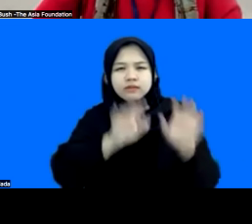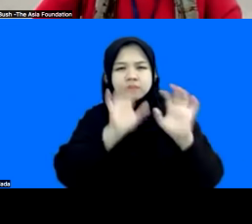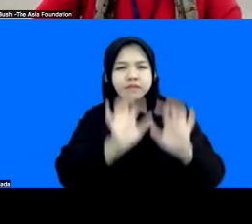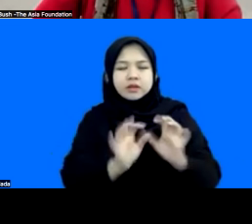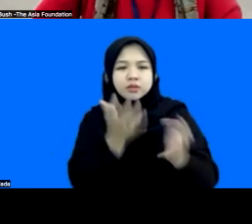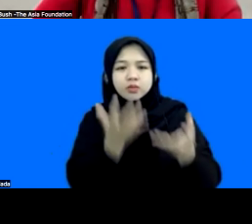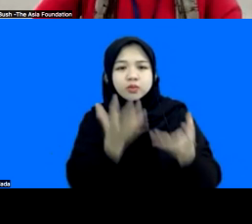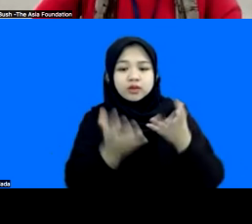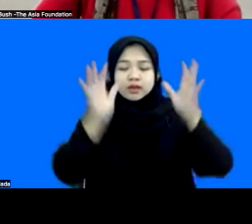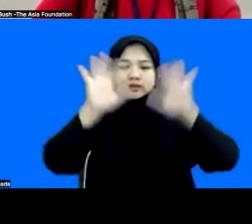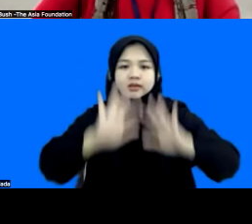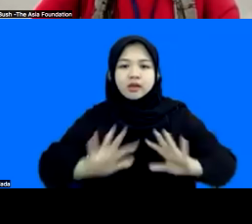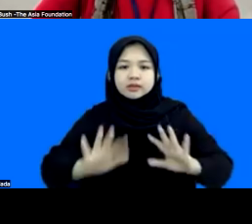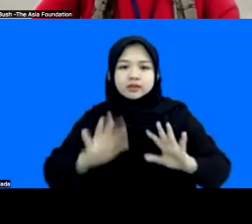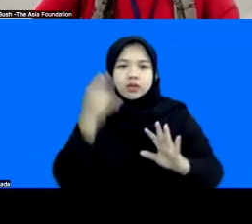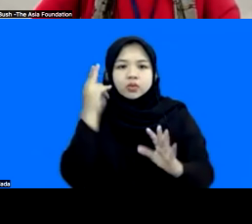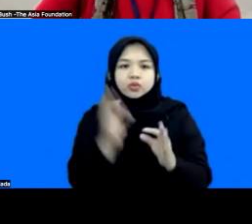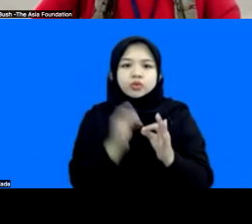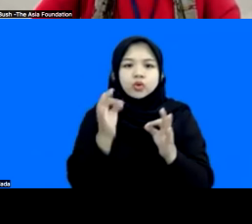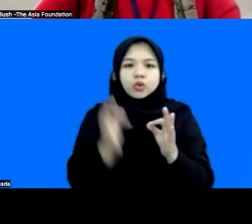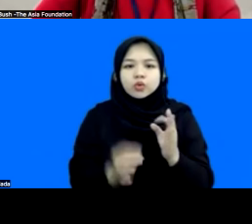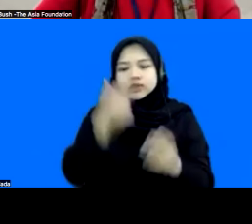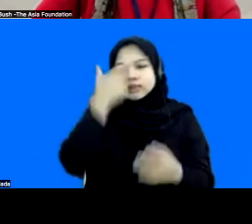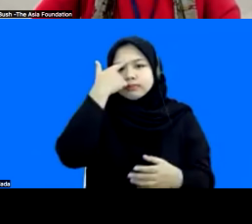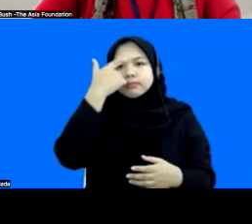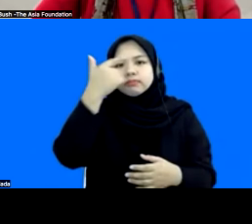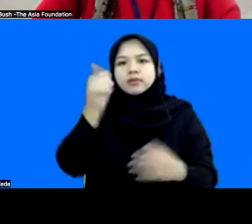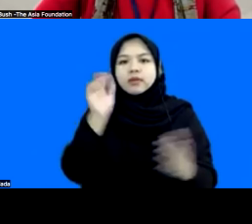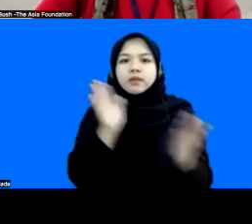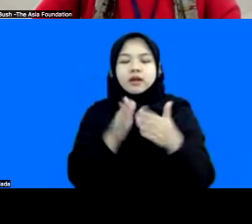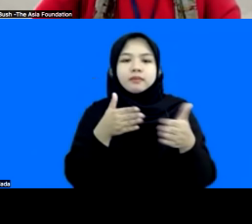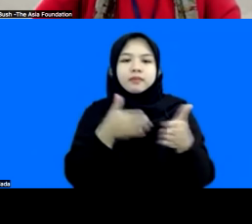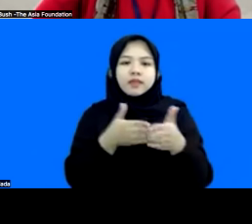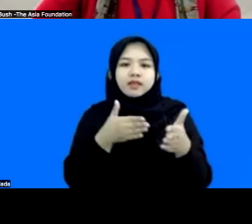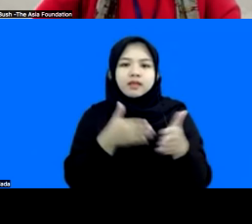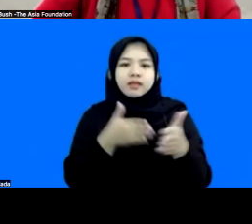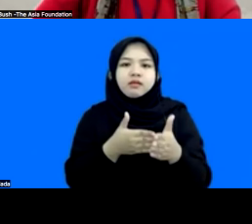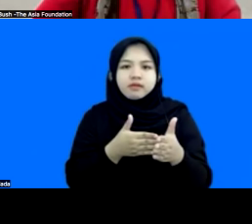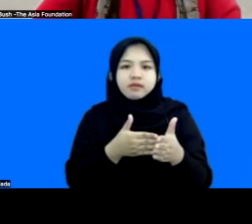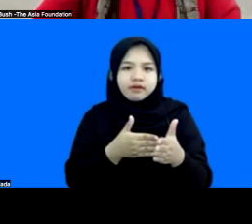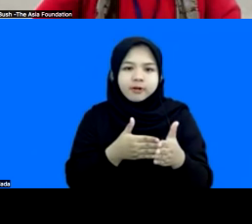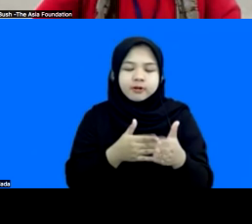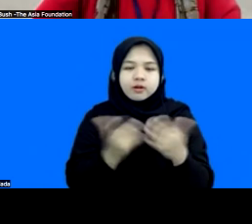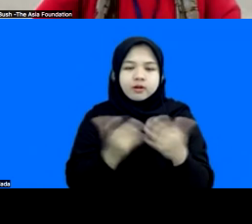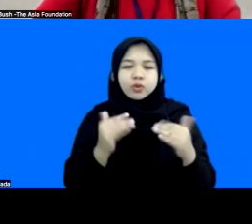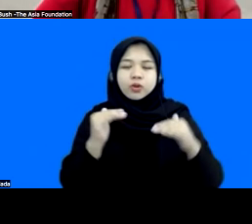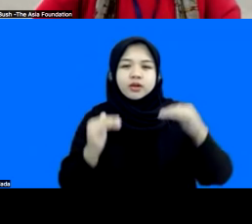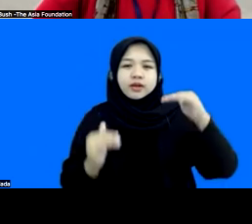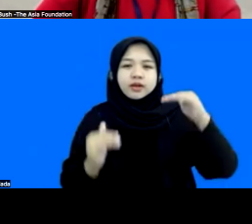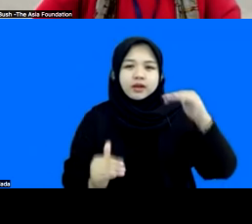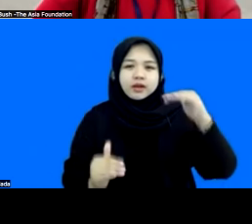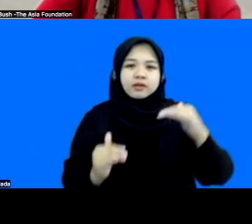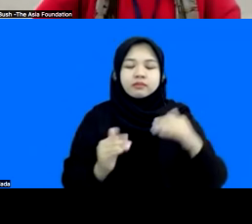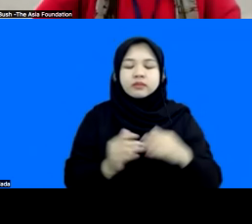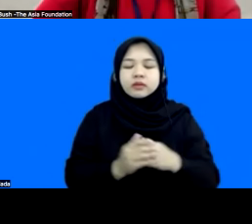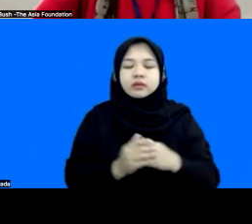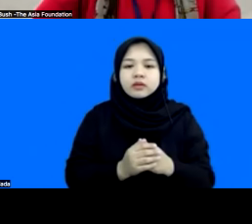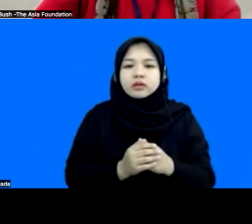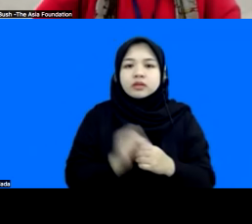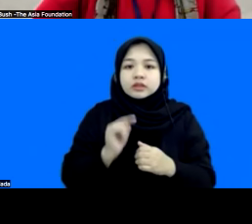huge potential in Southeast Asia for smart solutions to tackle inclusion challenges, a gap that the Trust Fund has been working to